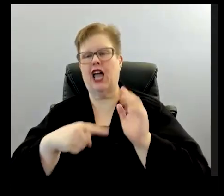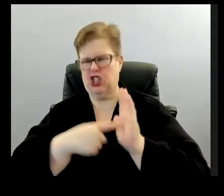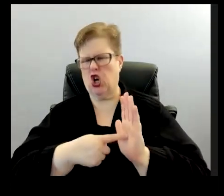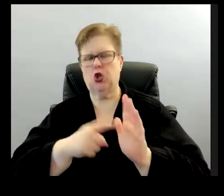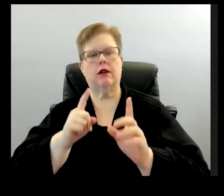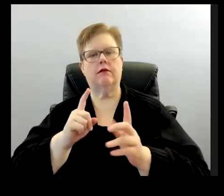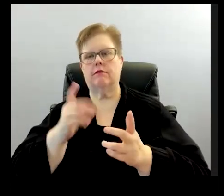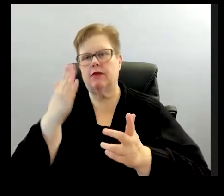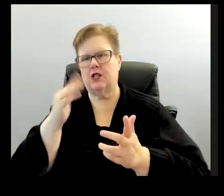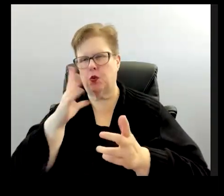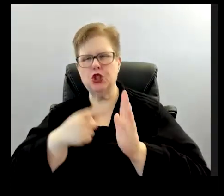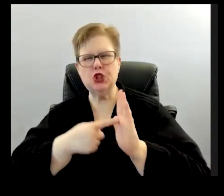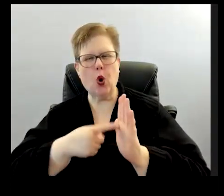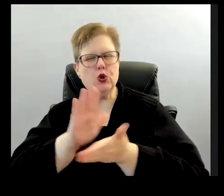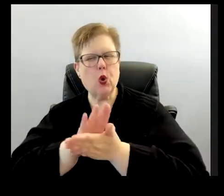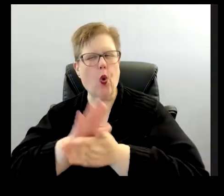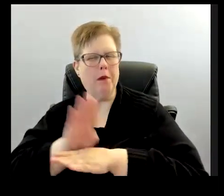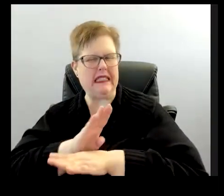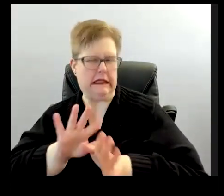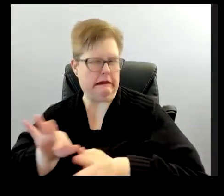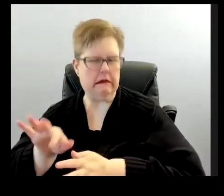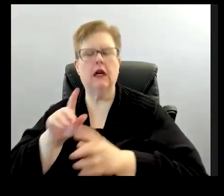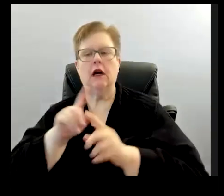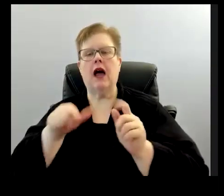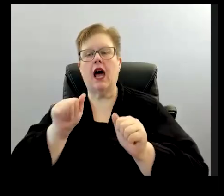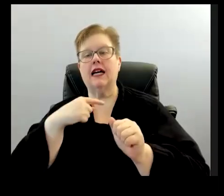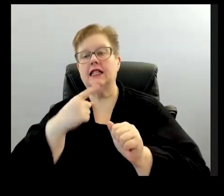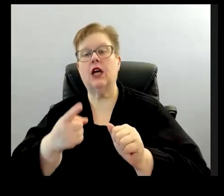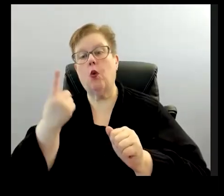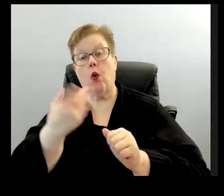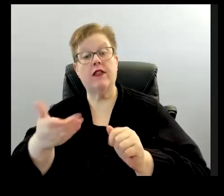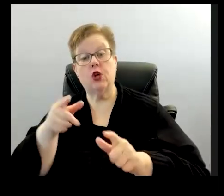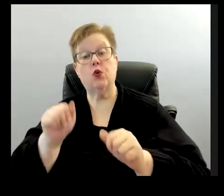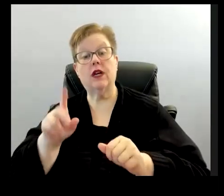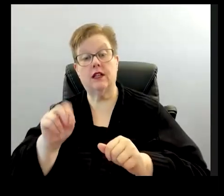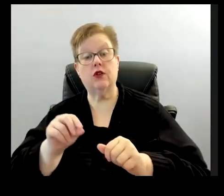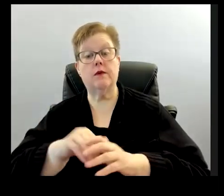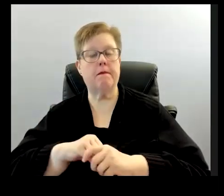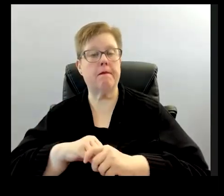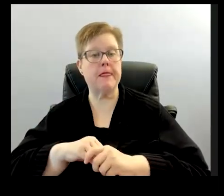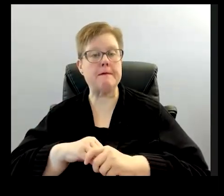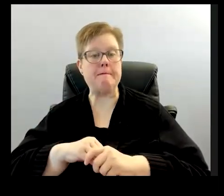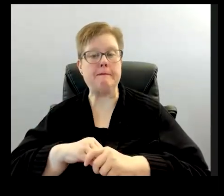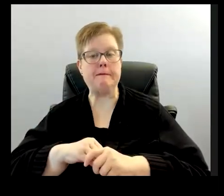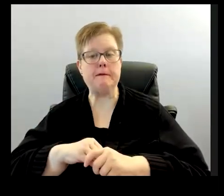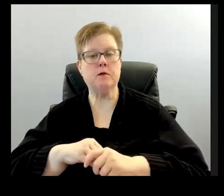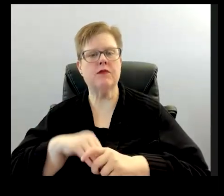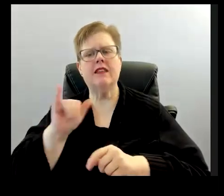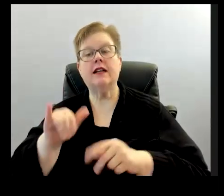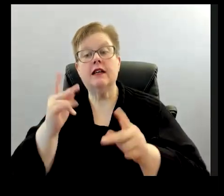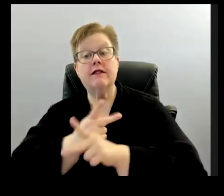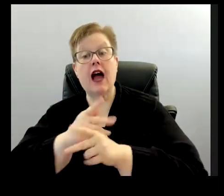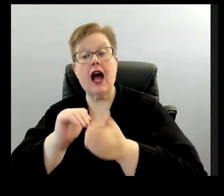but I will, because it would show school's business, but I will tell you about one thing that you can do. And this is about figuring out